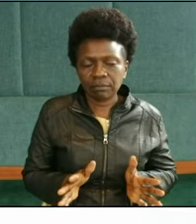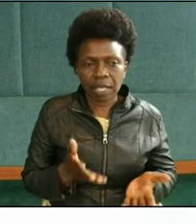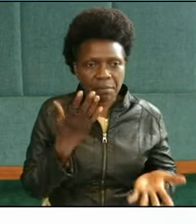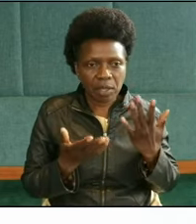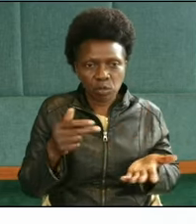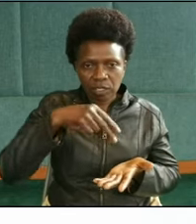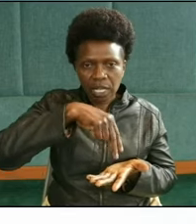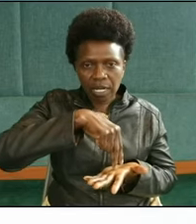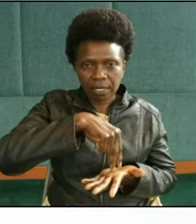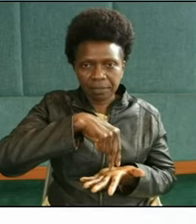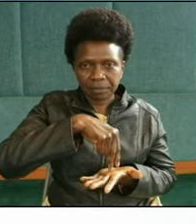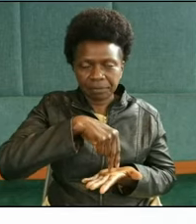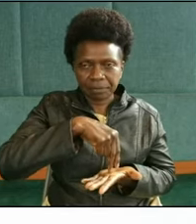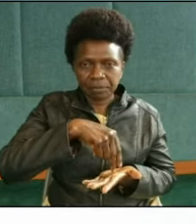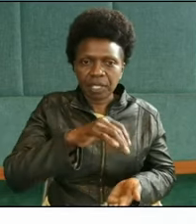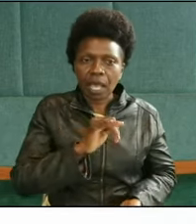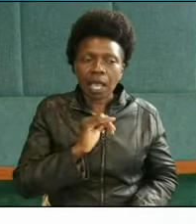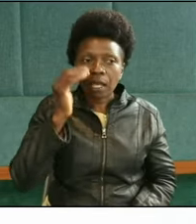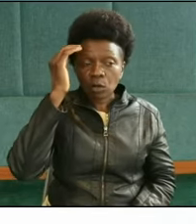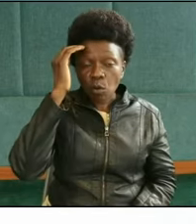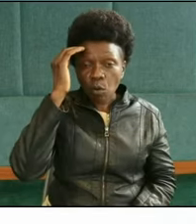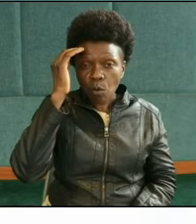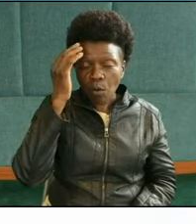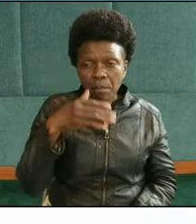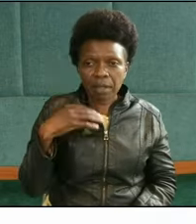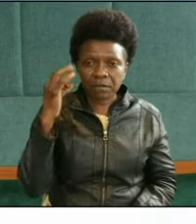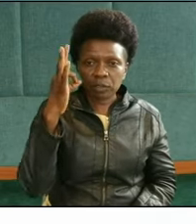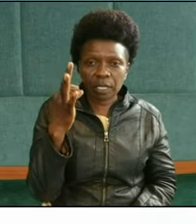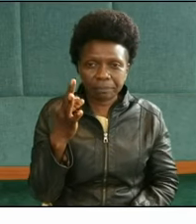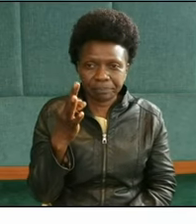up? I know my destiny.